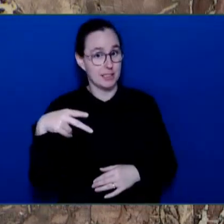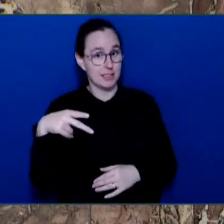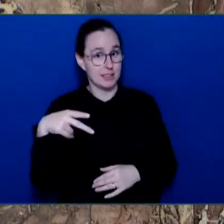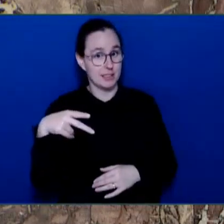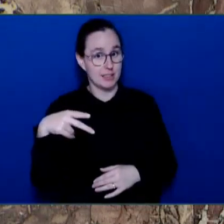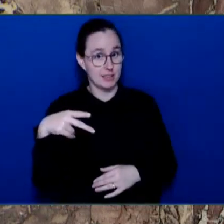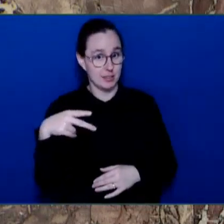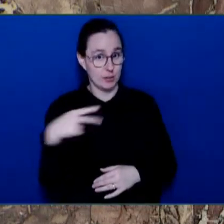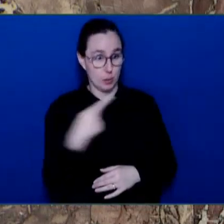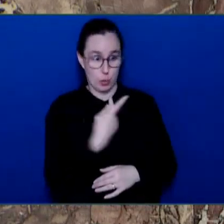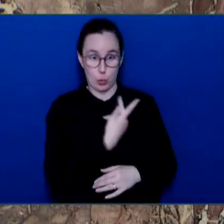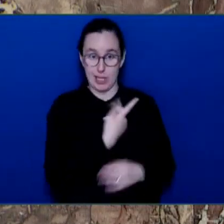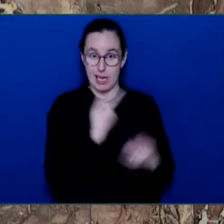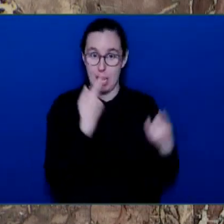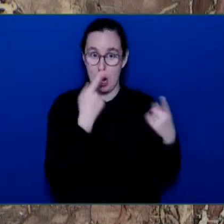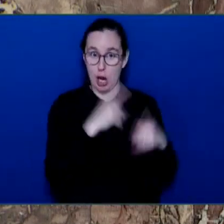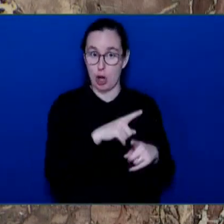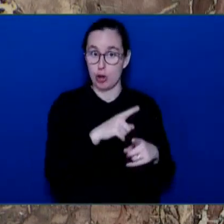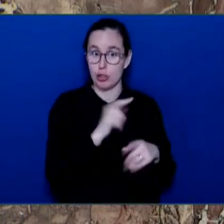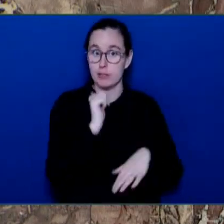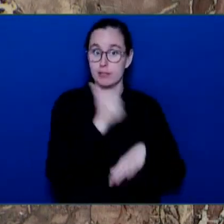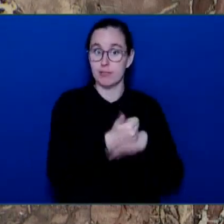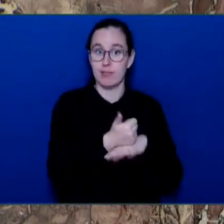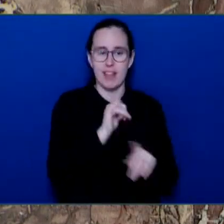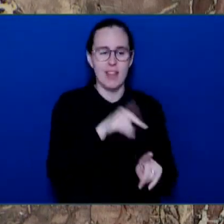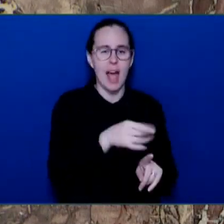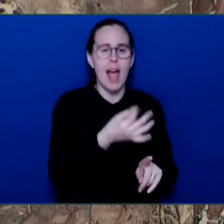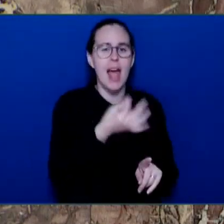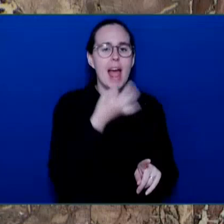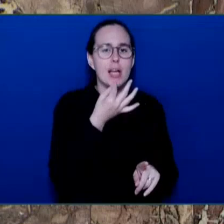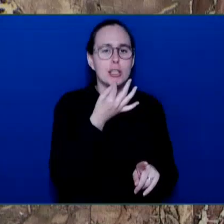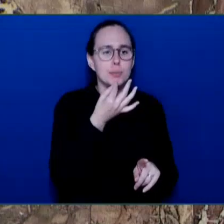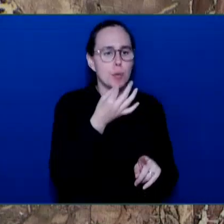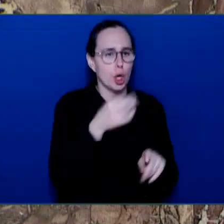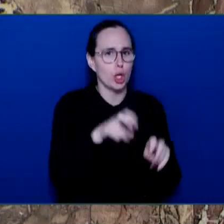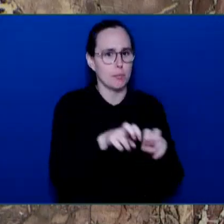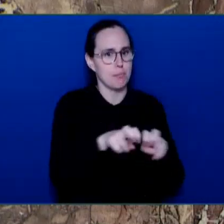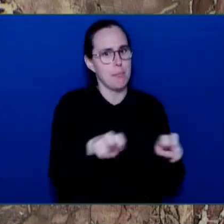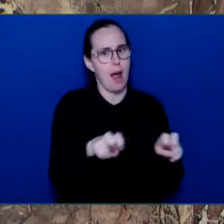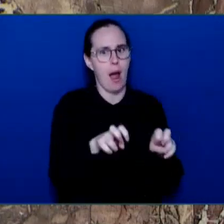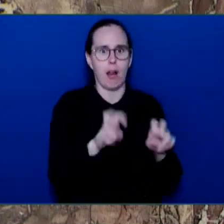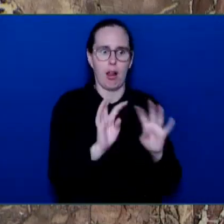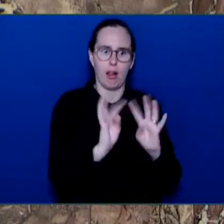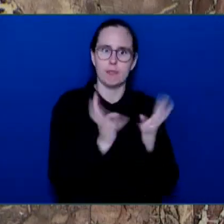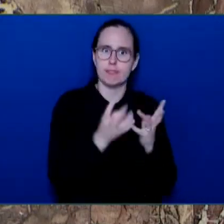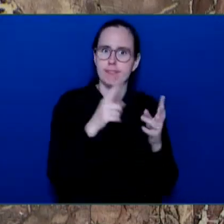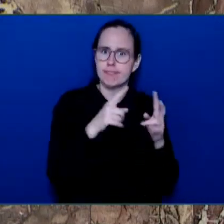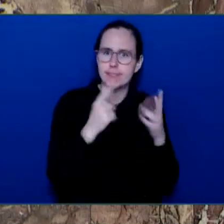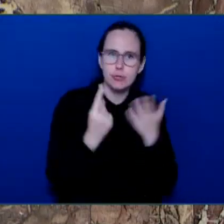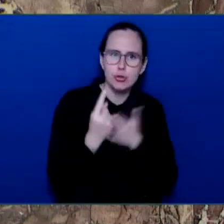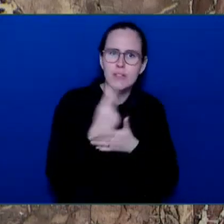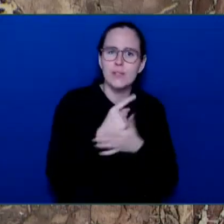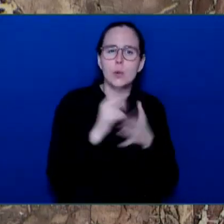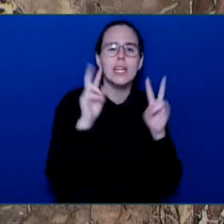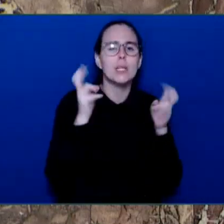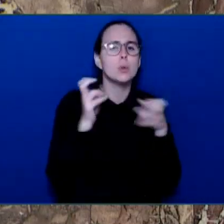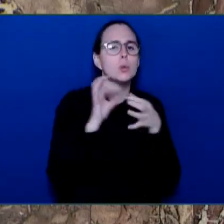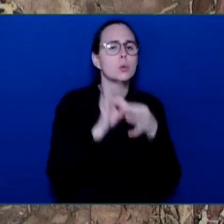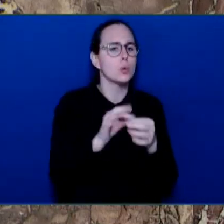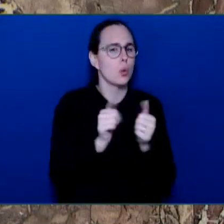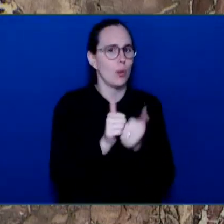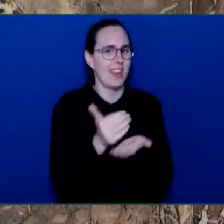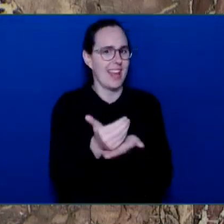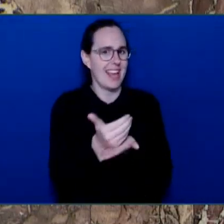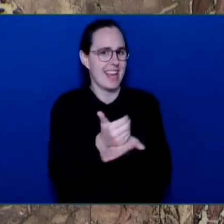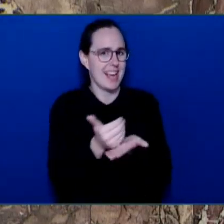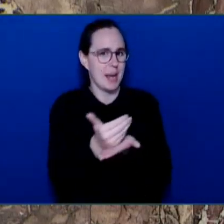annual income. It is a rich document that is being implemented across government in many pieces,